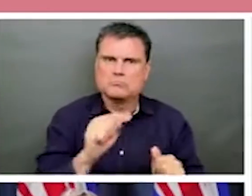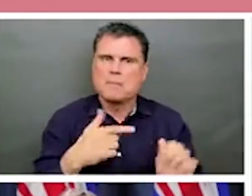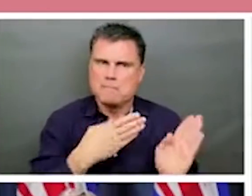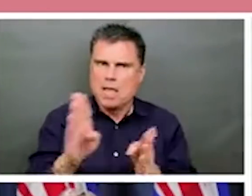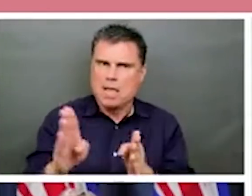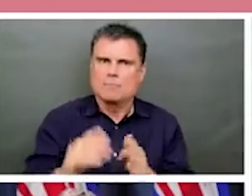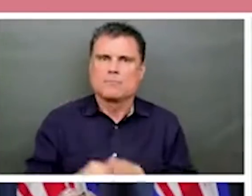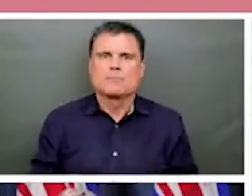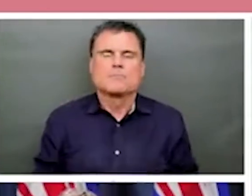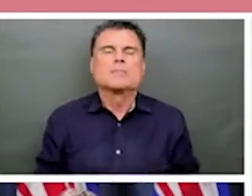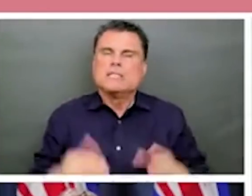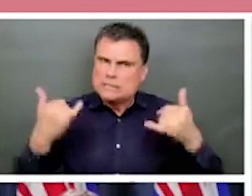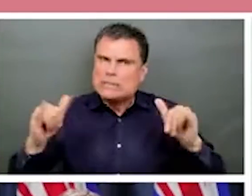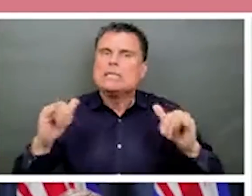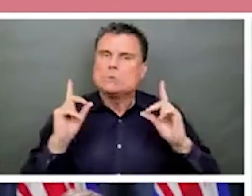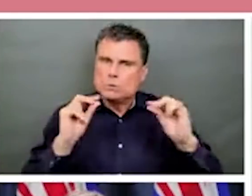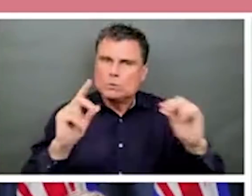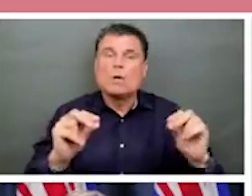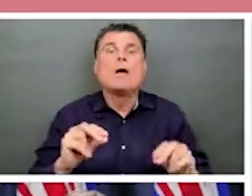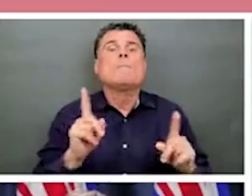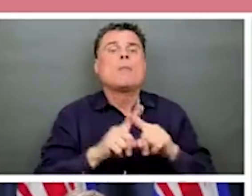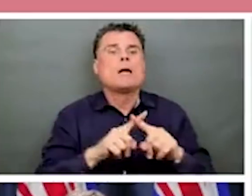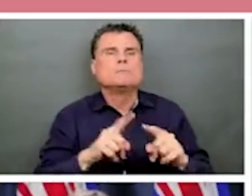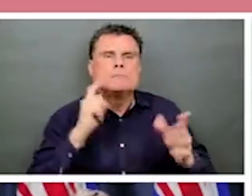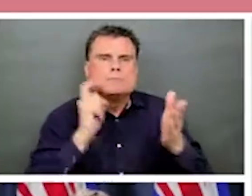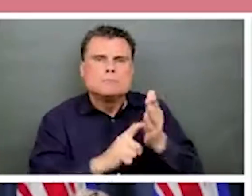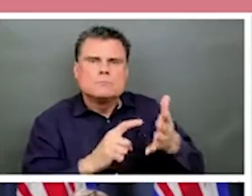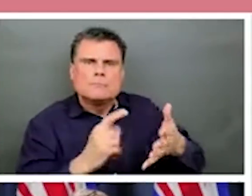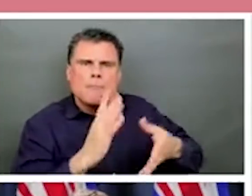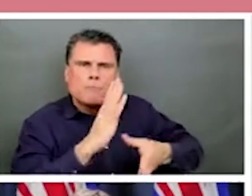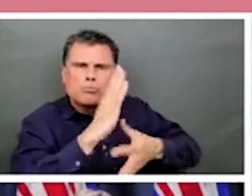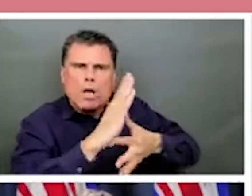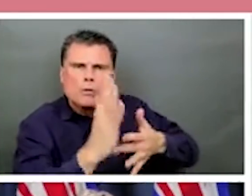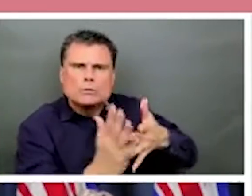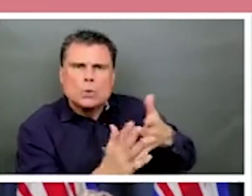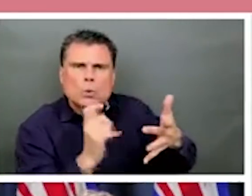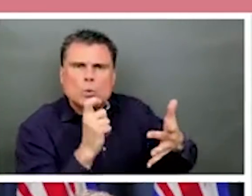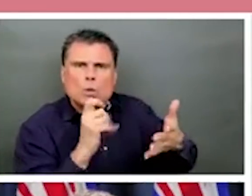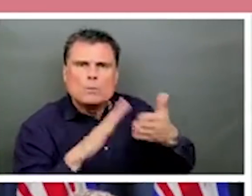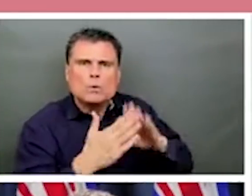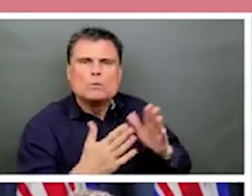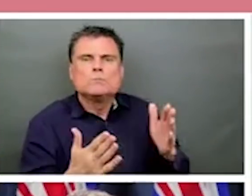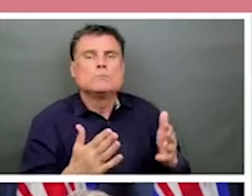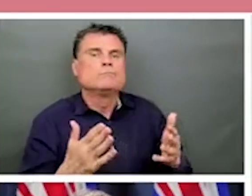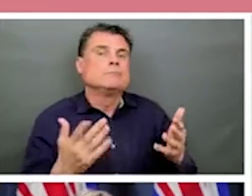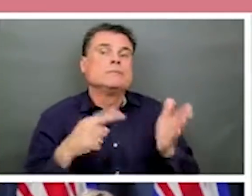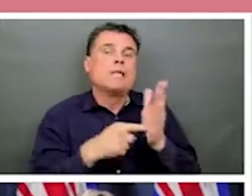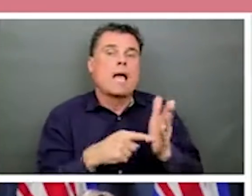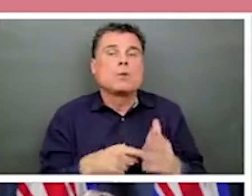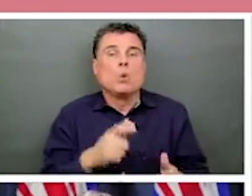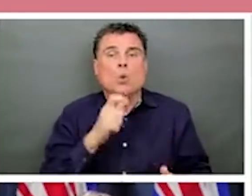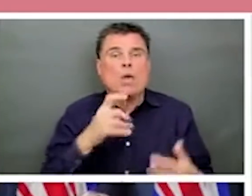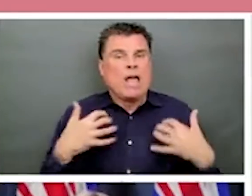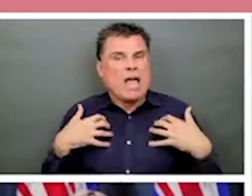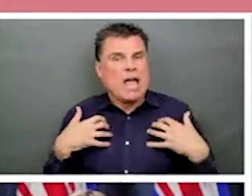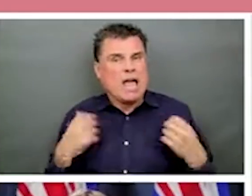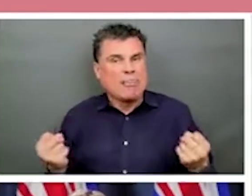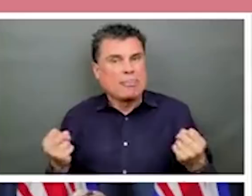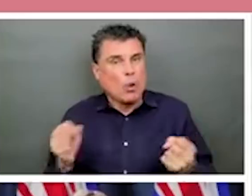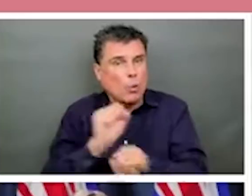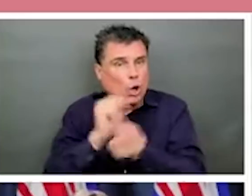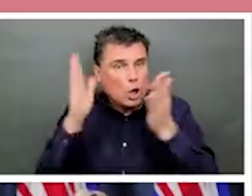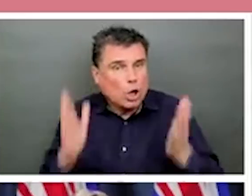priority populations. You'll have heard that many health workers, particularly now in the community, are being vaccinated. Our allied